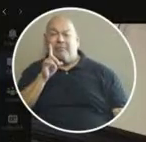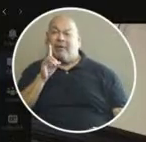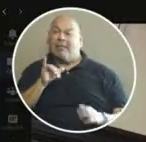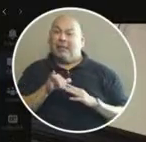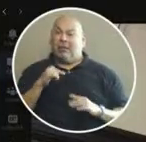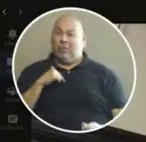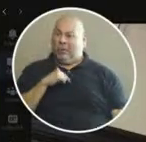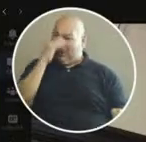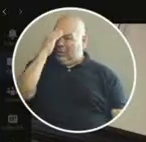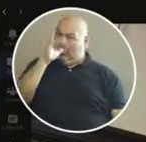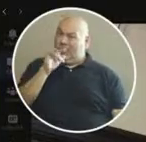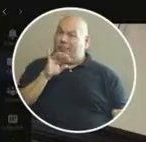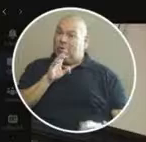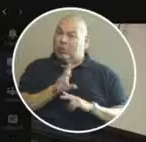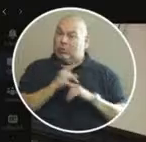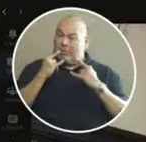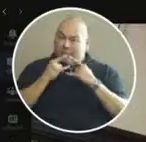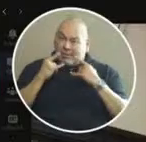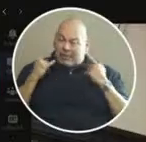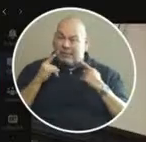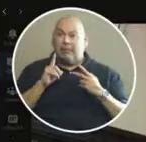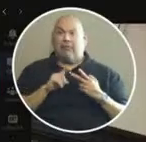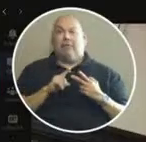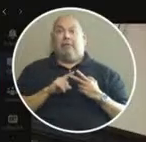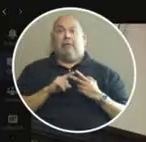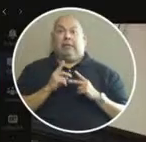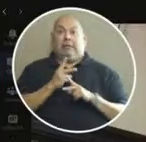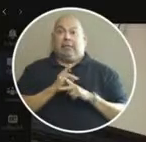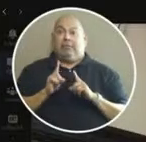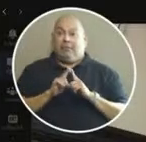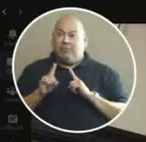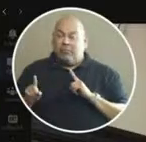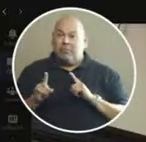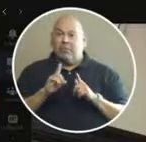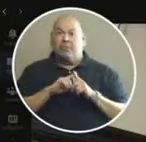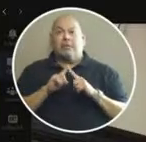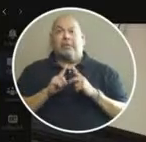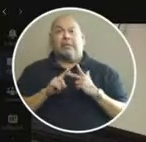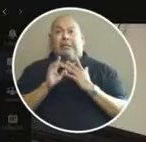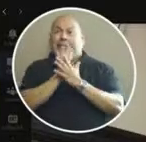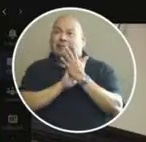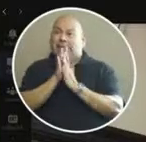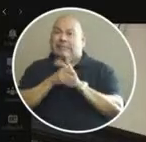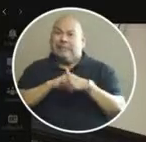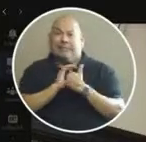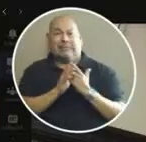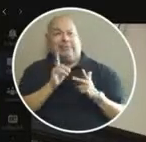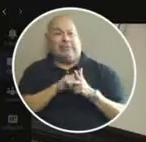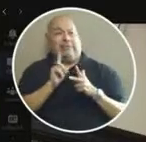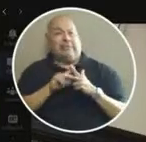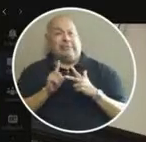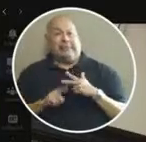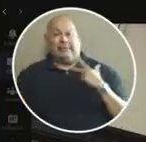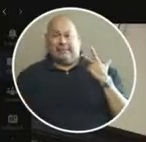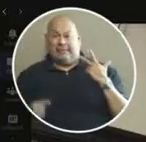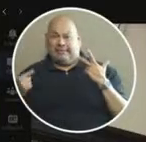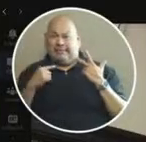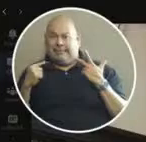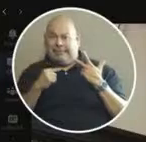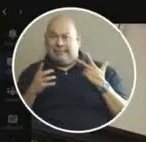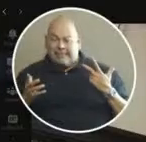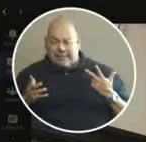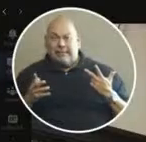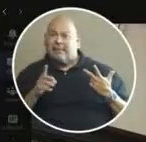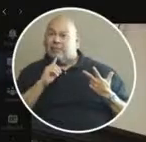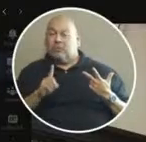is that we do know that if you wear face coverings, if you maintain social distancing, and if you wash your hands frequently, you're less likely to have